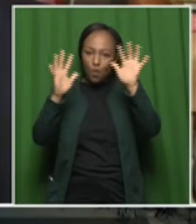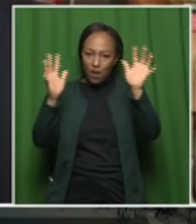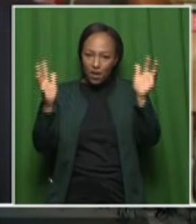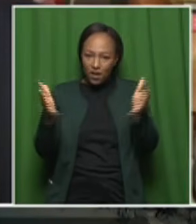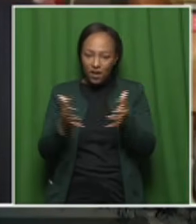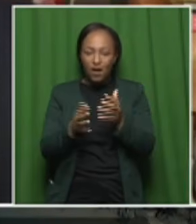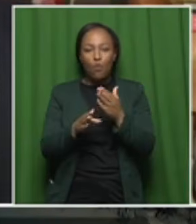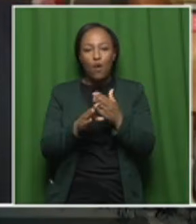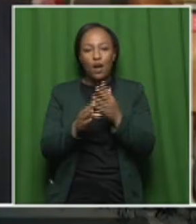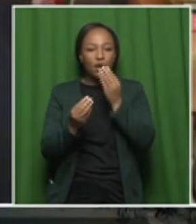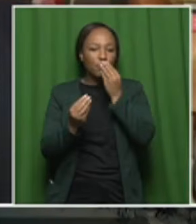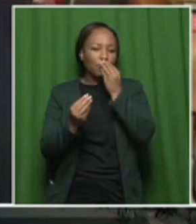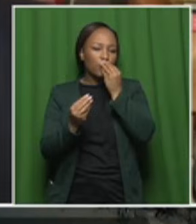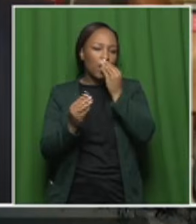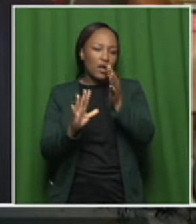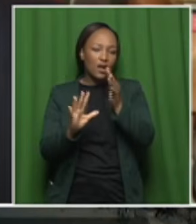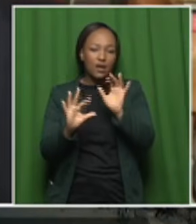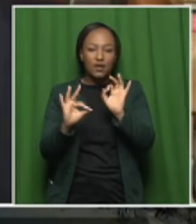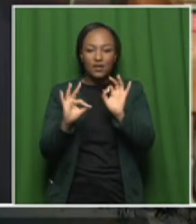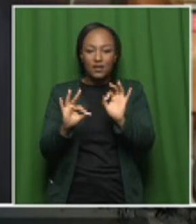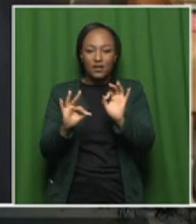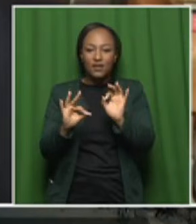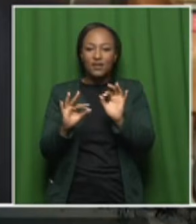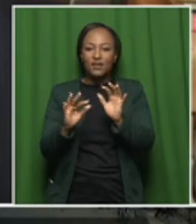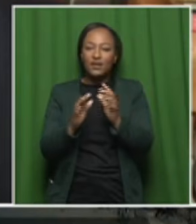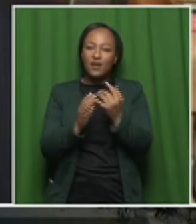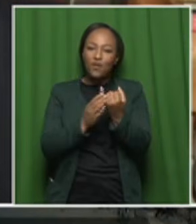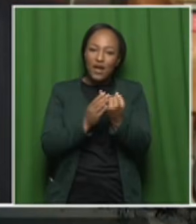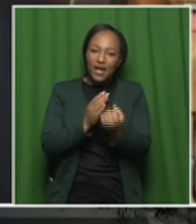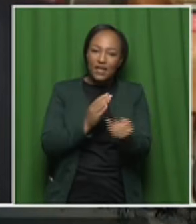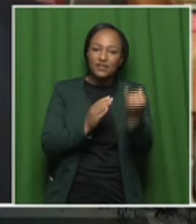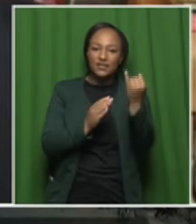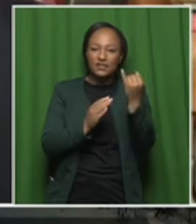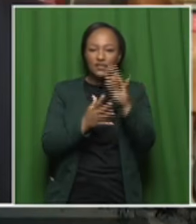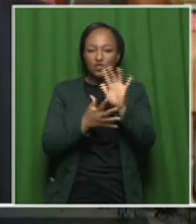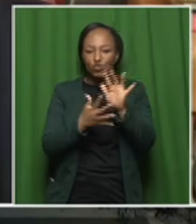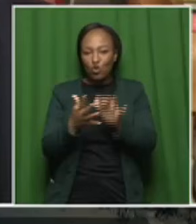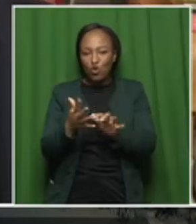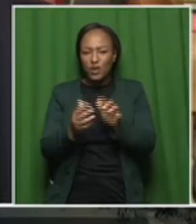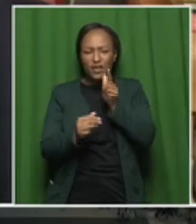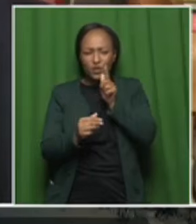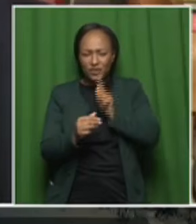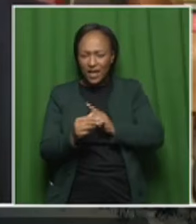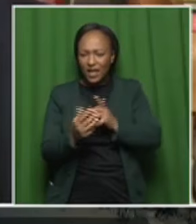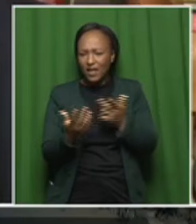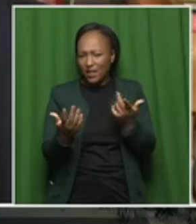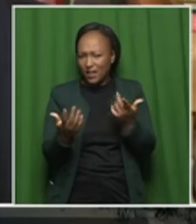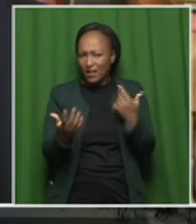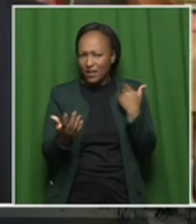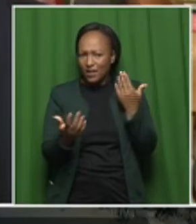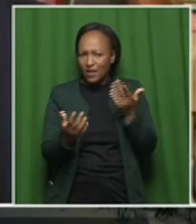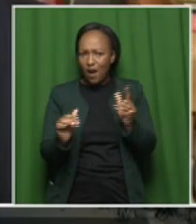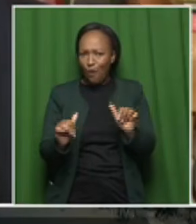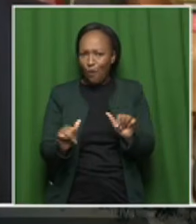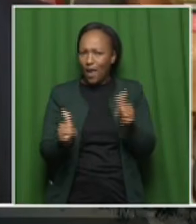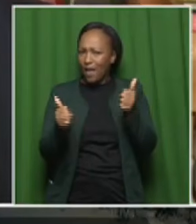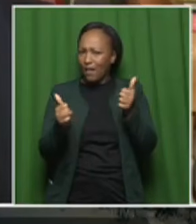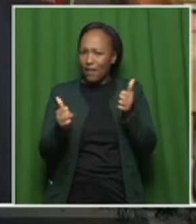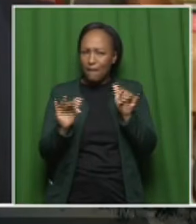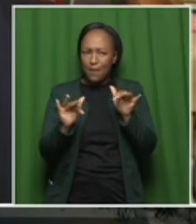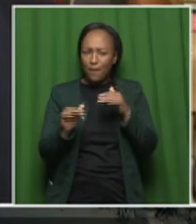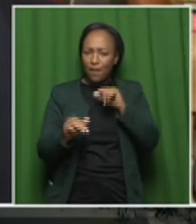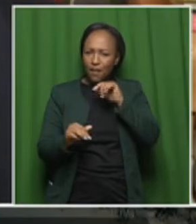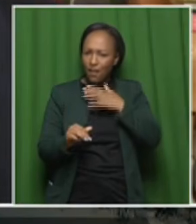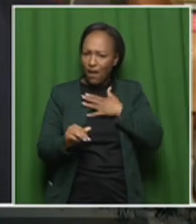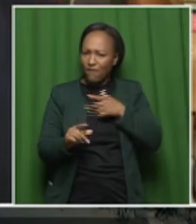work is phenomenal, right? And you're adding to our agency, our storytelling as well. And it's been so well received, both locally and internationally.